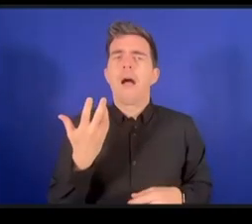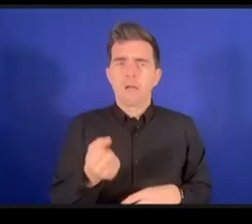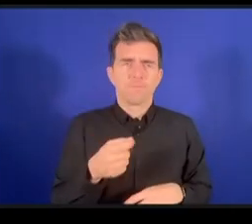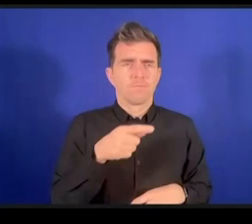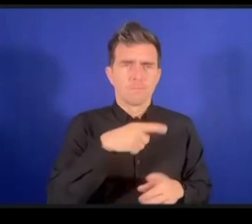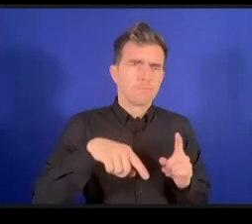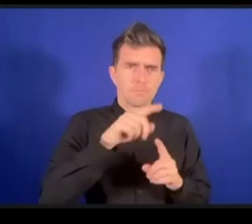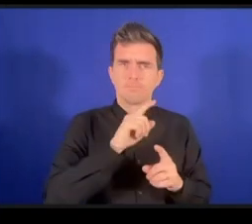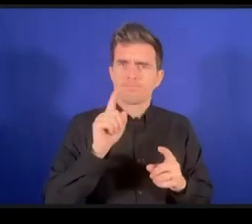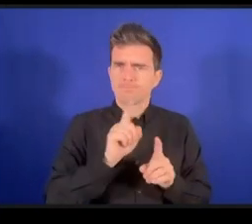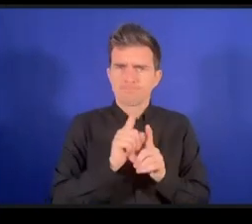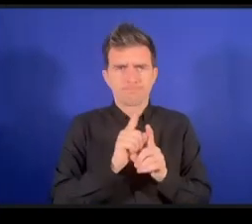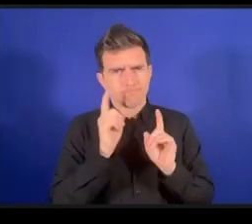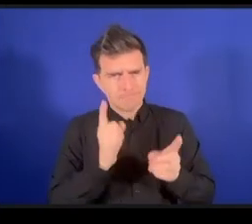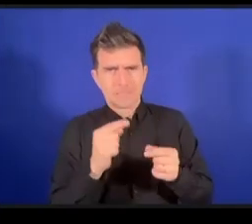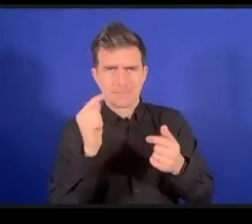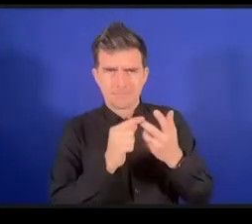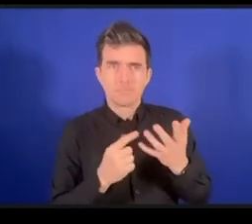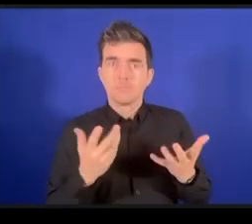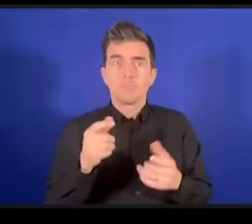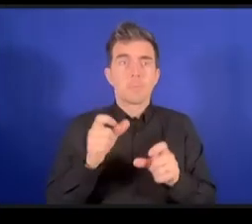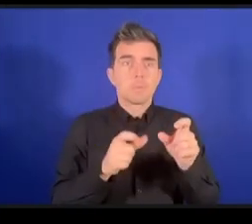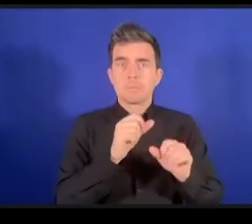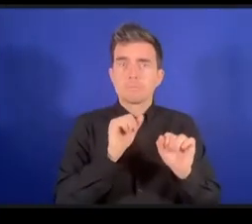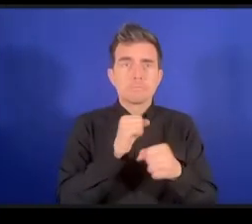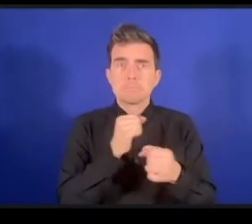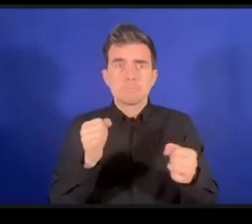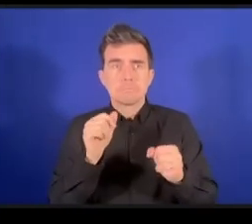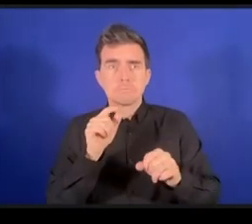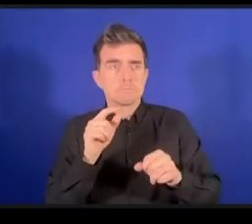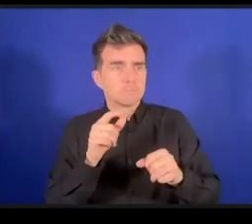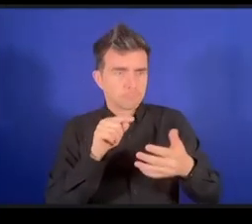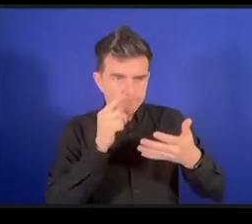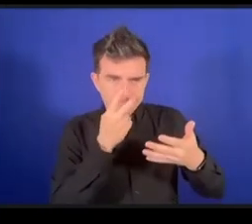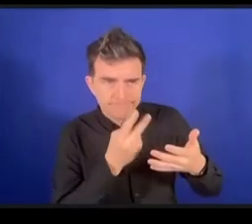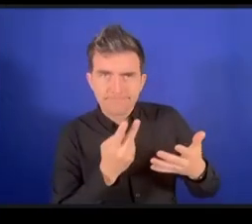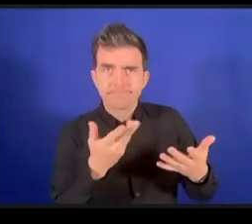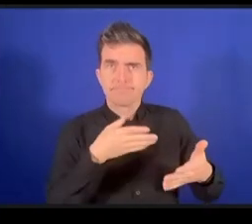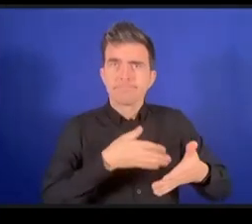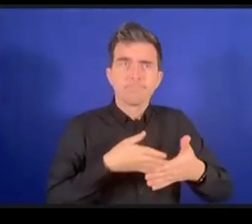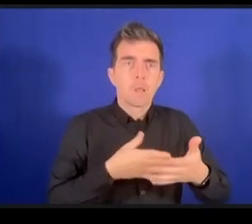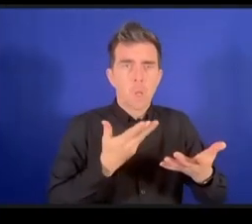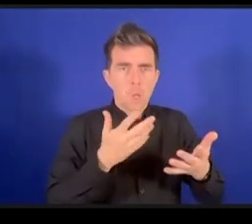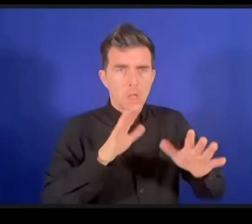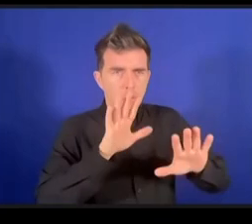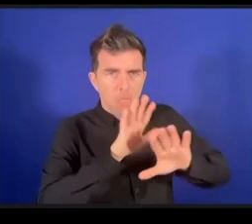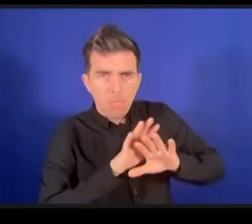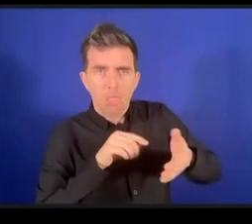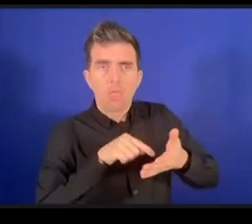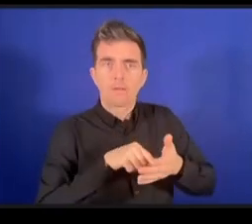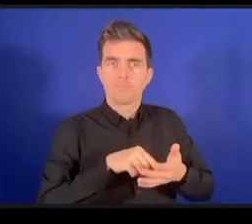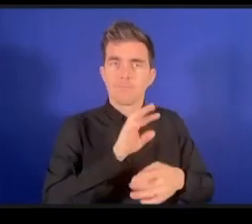But in certain cases, it could be a legal liability. For instance, the Section